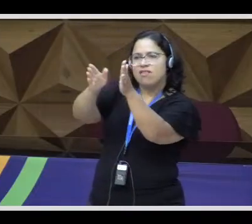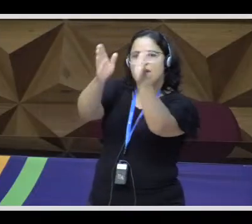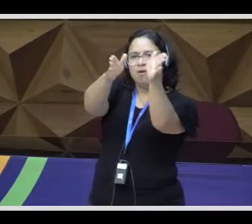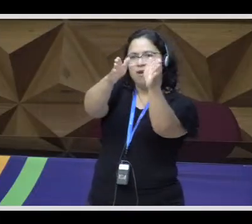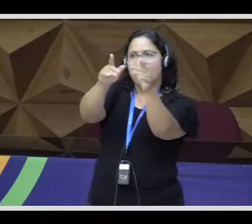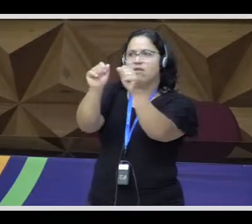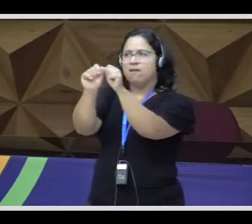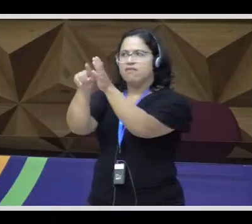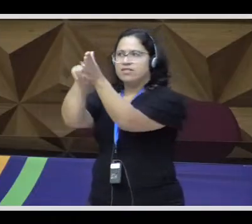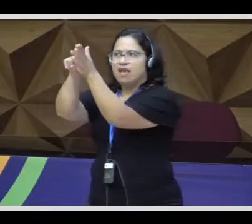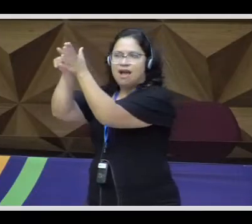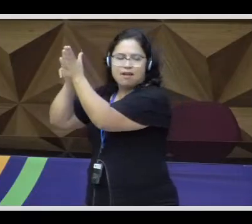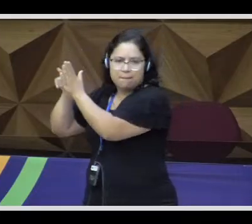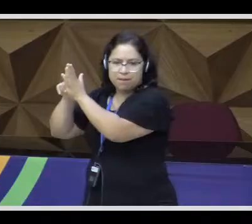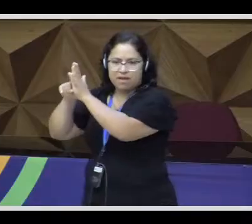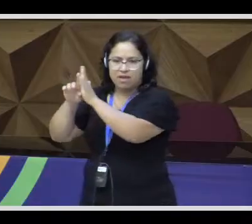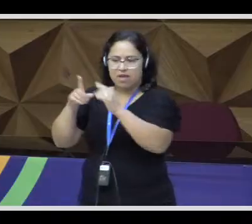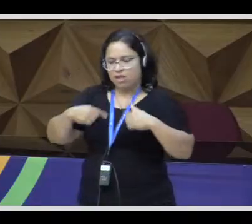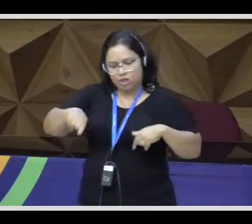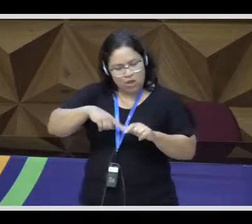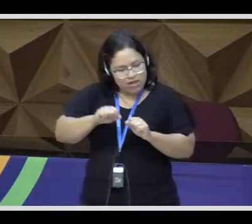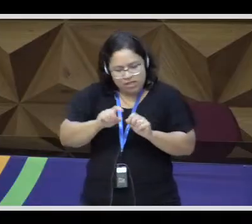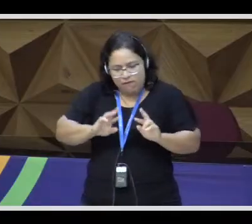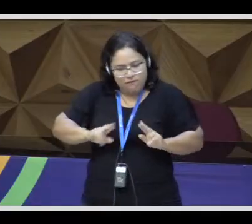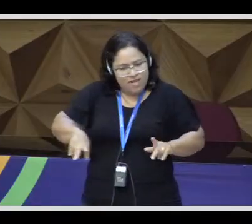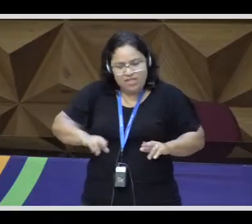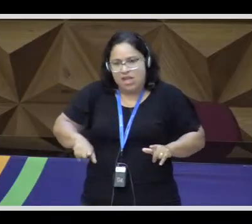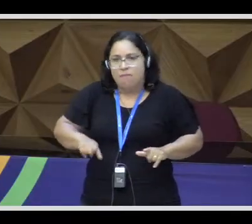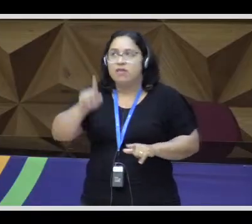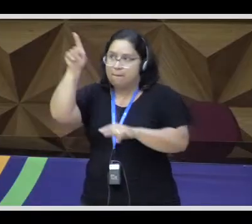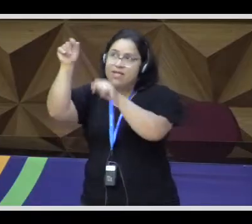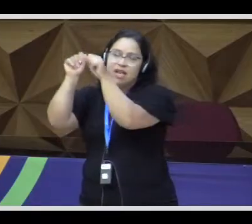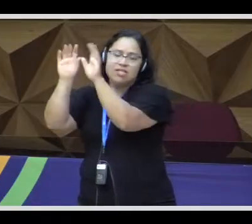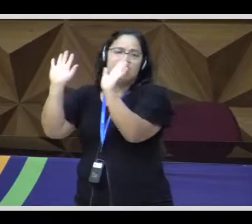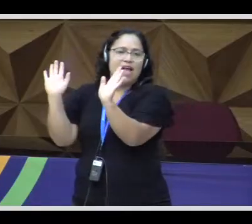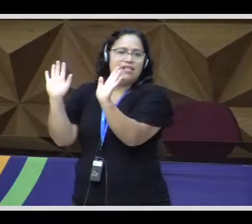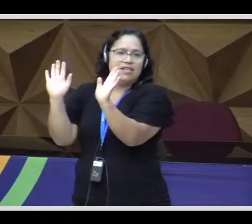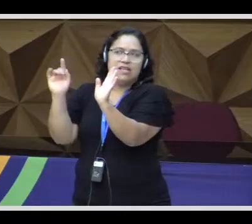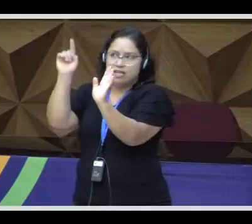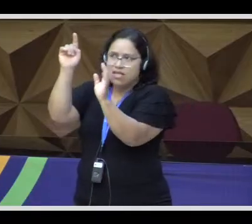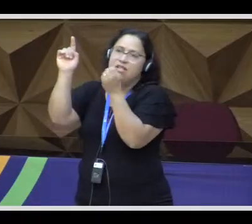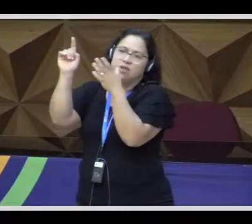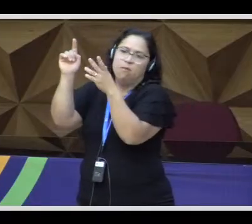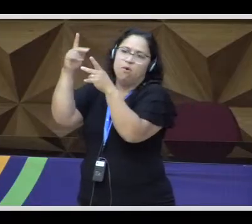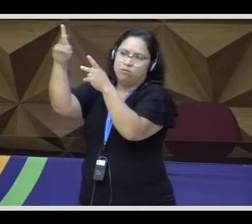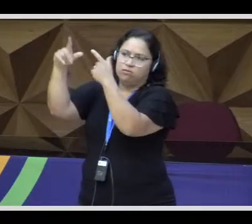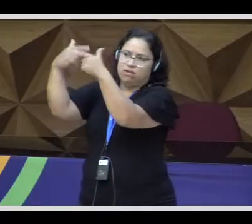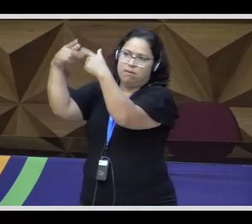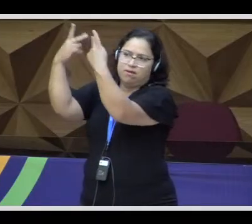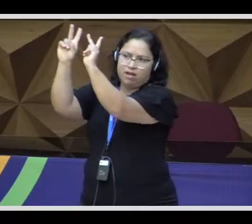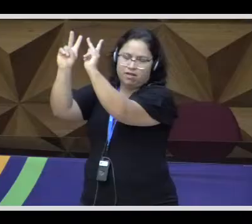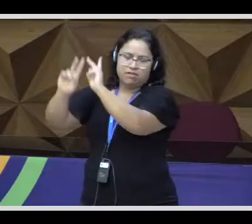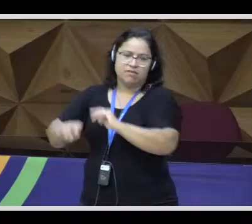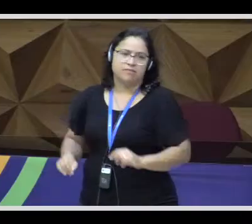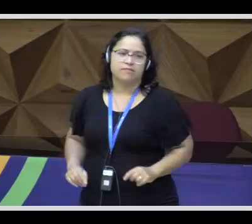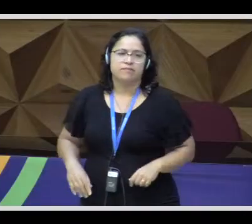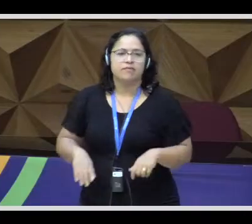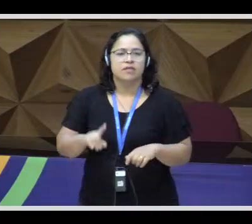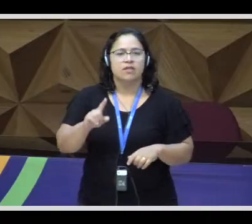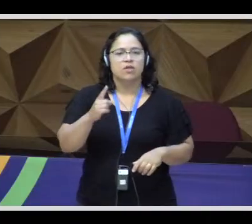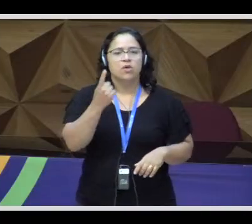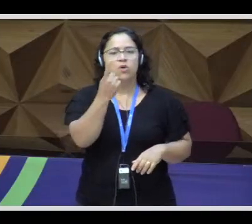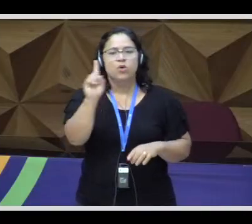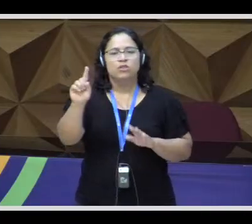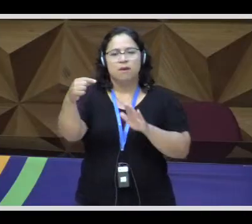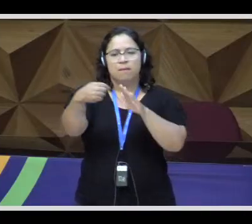they do, they are good at what they do. Do we have the time for the very last?